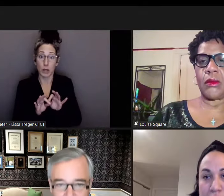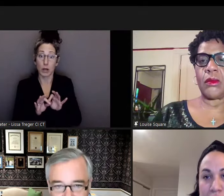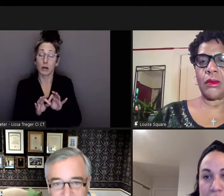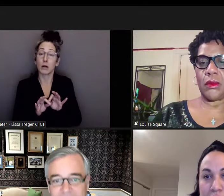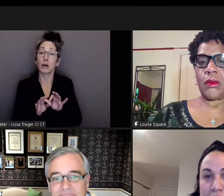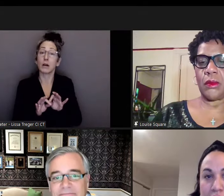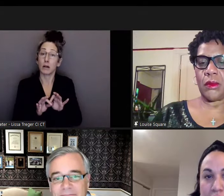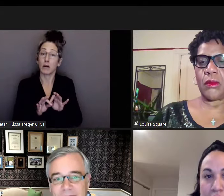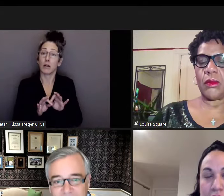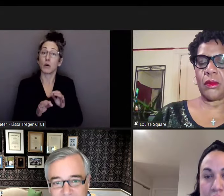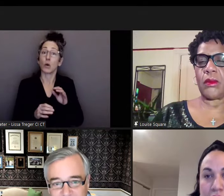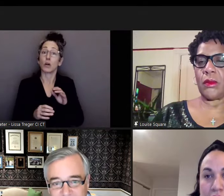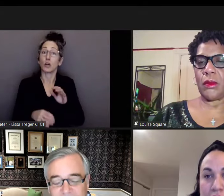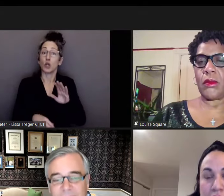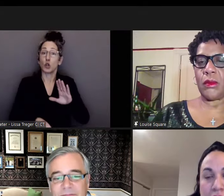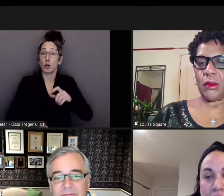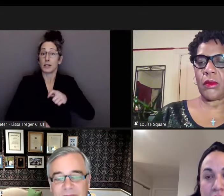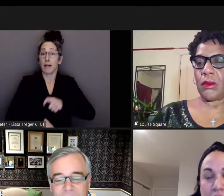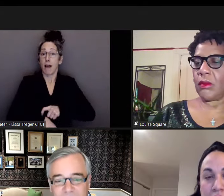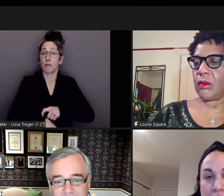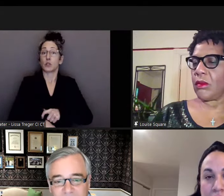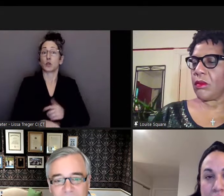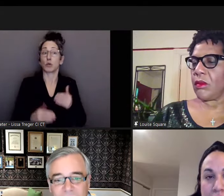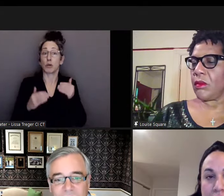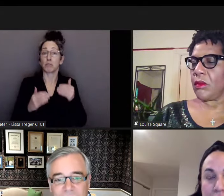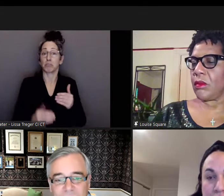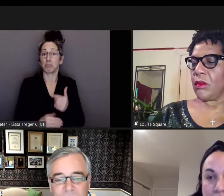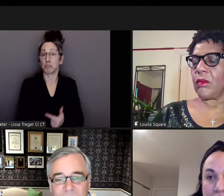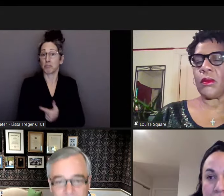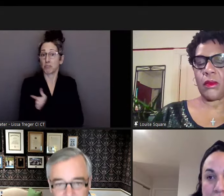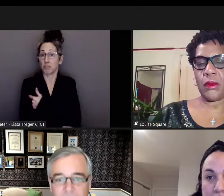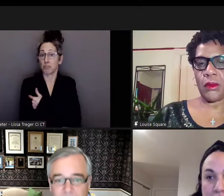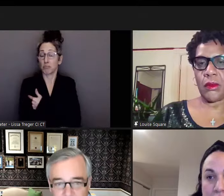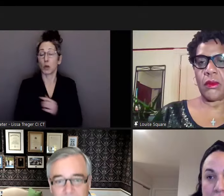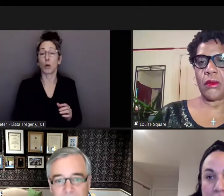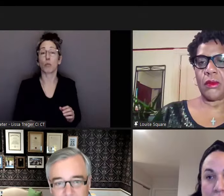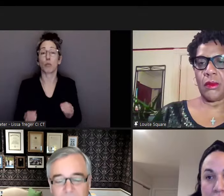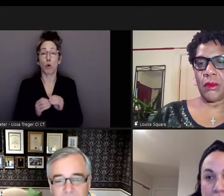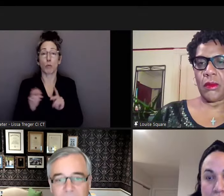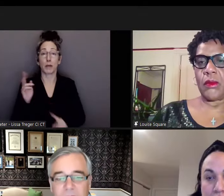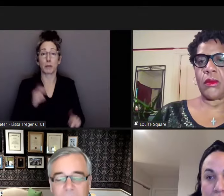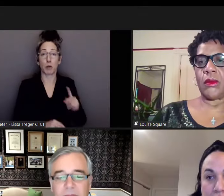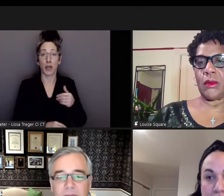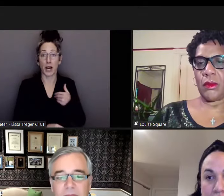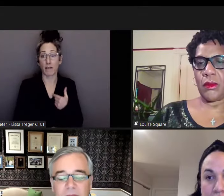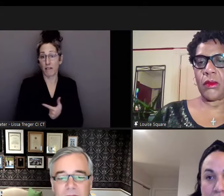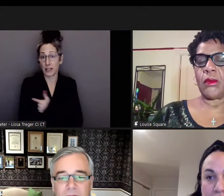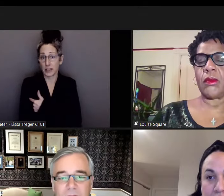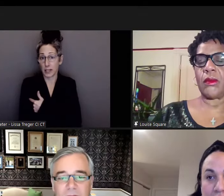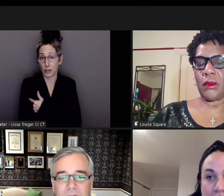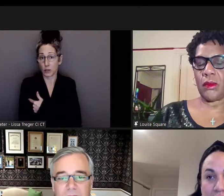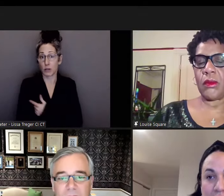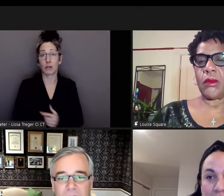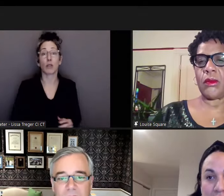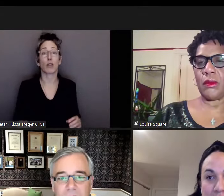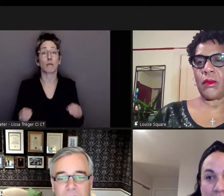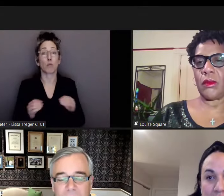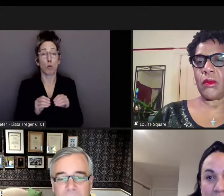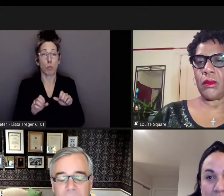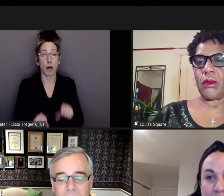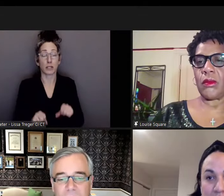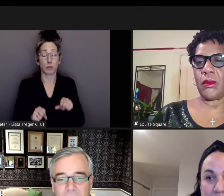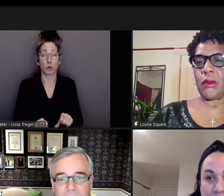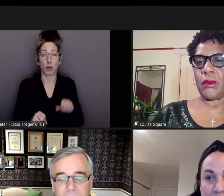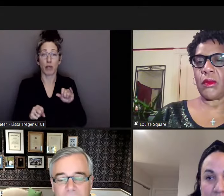vaccinated, that's why it's so important, because the more of us that get vaccinated, the better chance we have of stopping that this virus